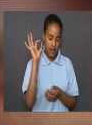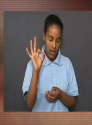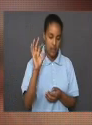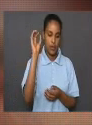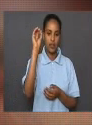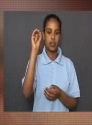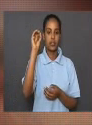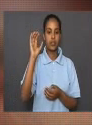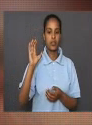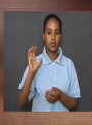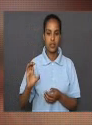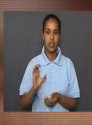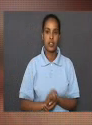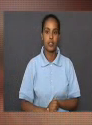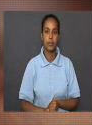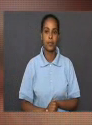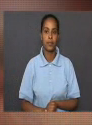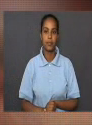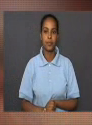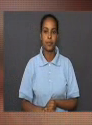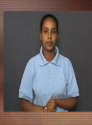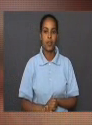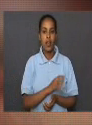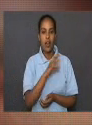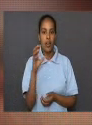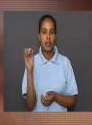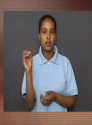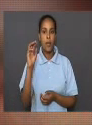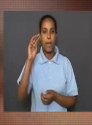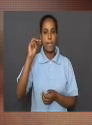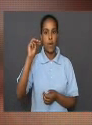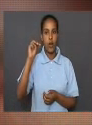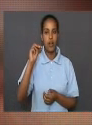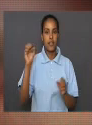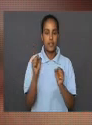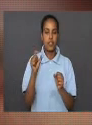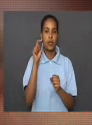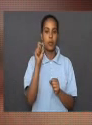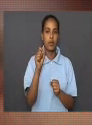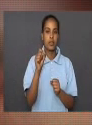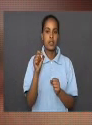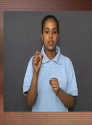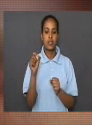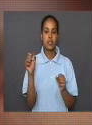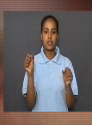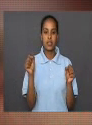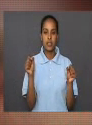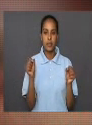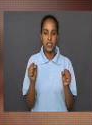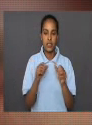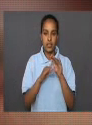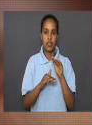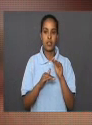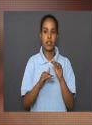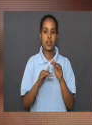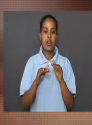179.0 degrees Celsius, and the molal freezing point depression constant